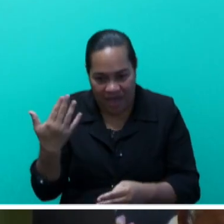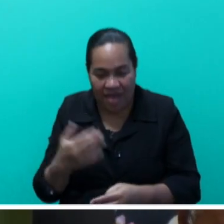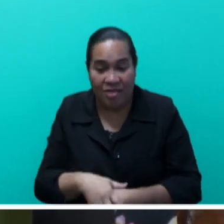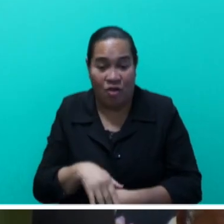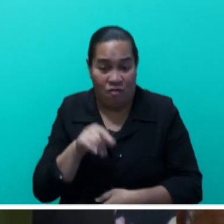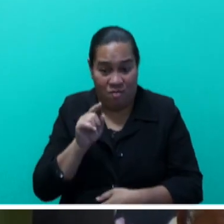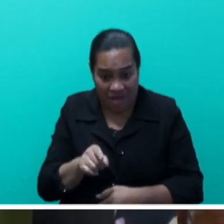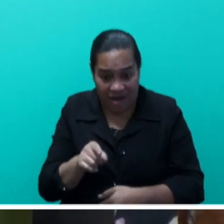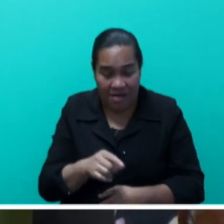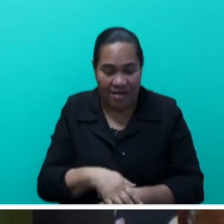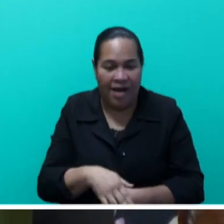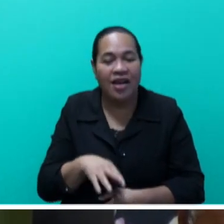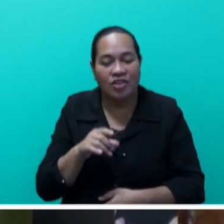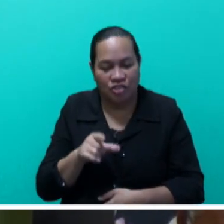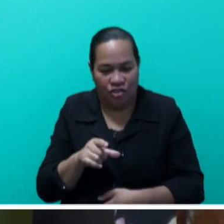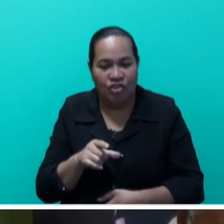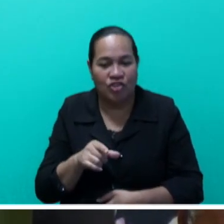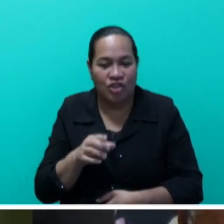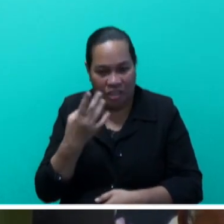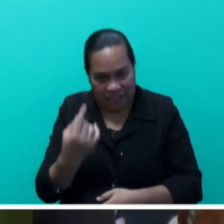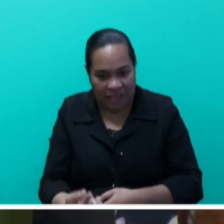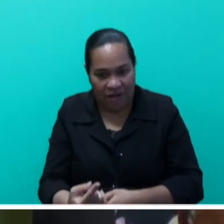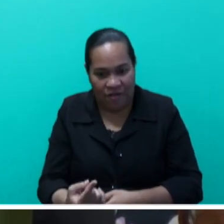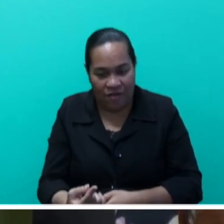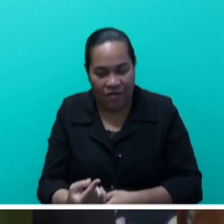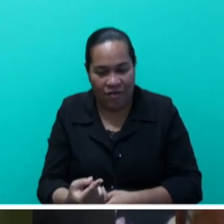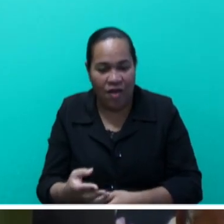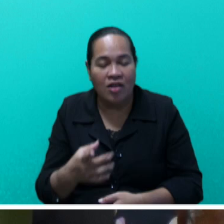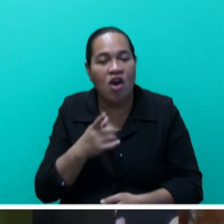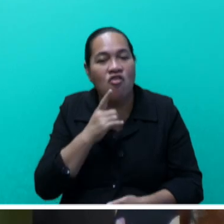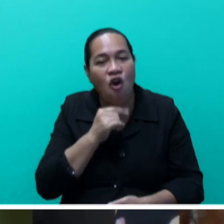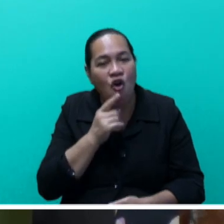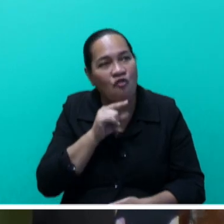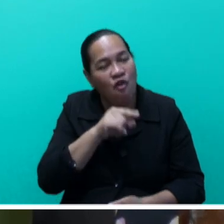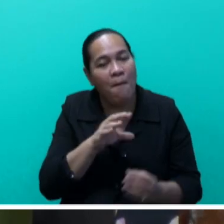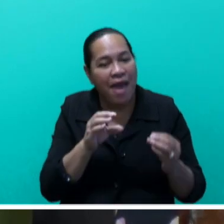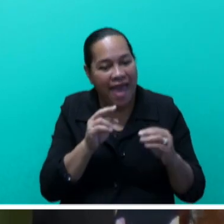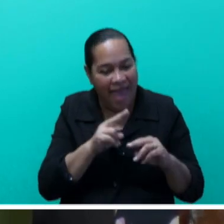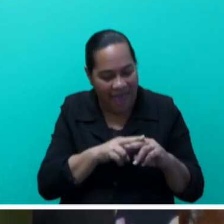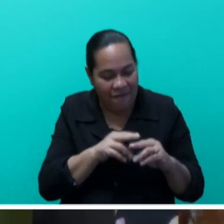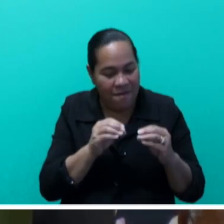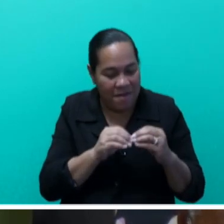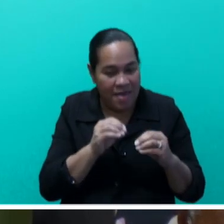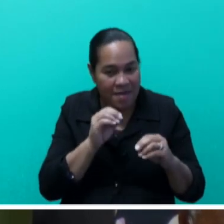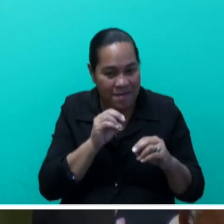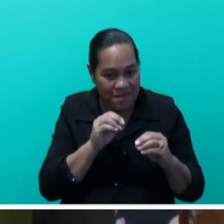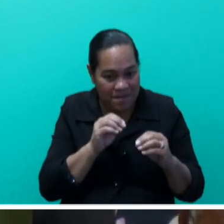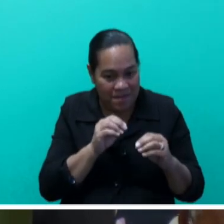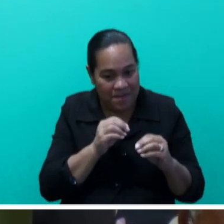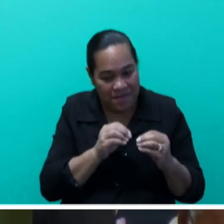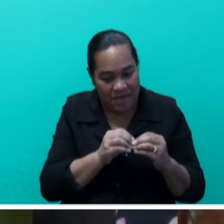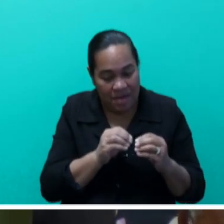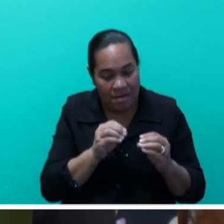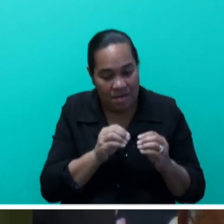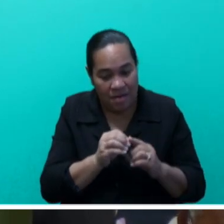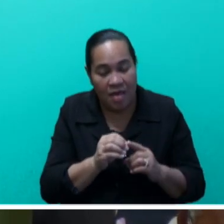that, she was then able to secure a loan from FDB of about $5,000 to